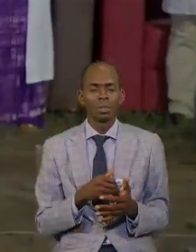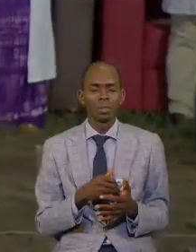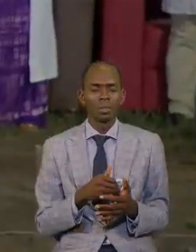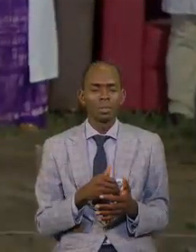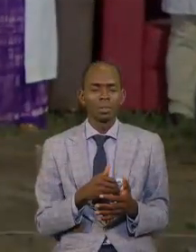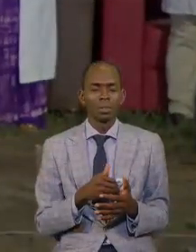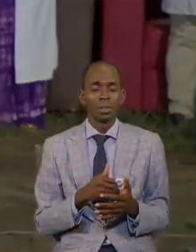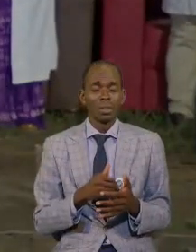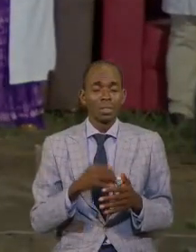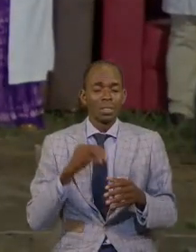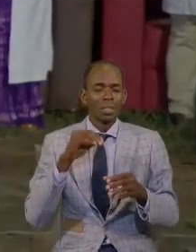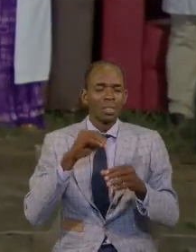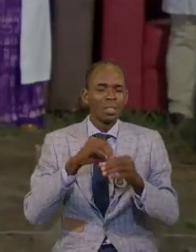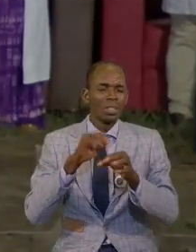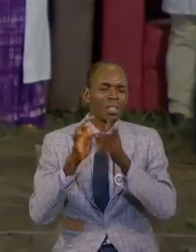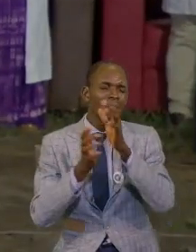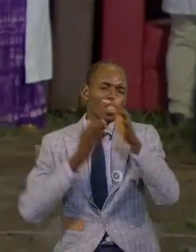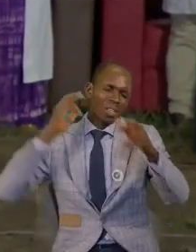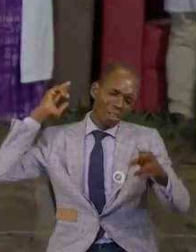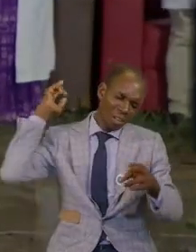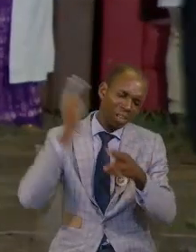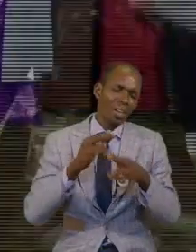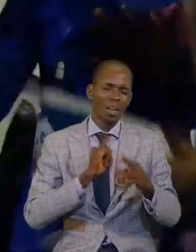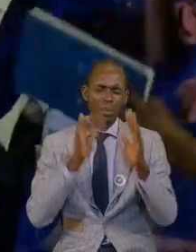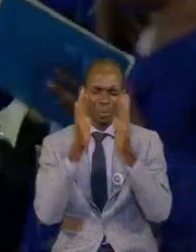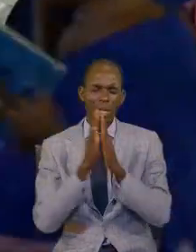In Jesus' name I pray.